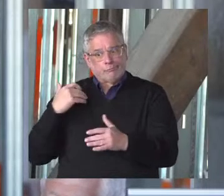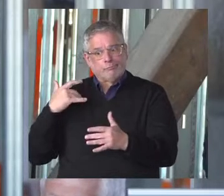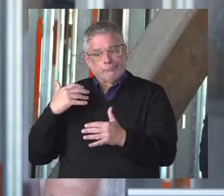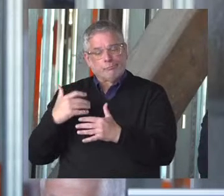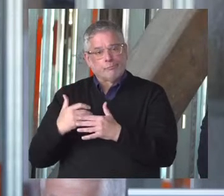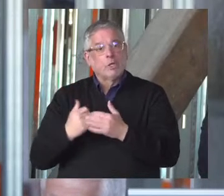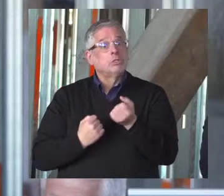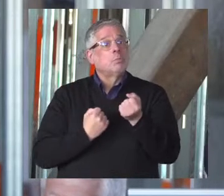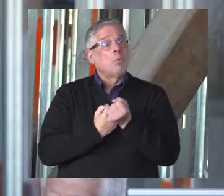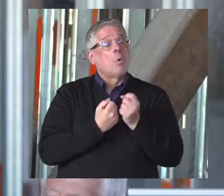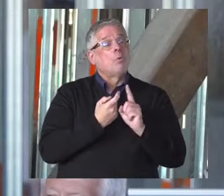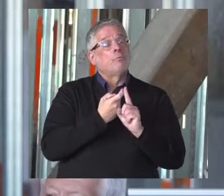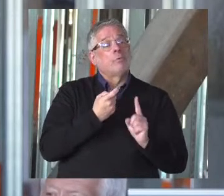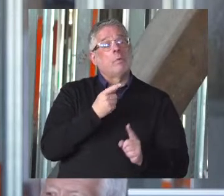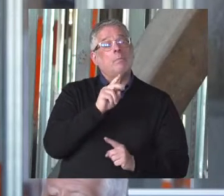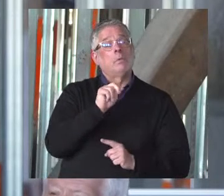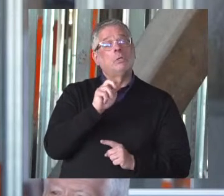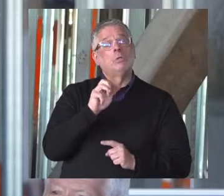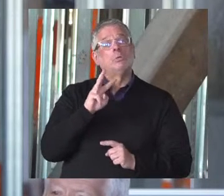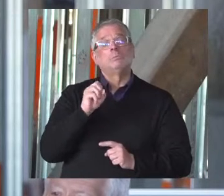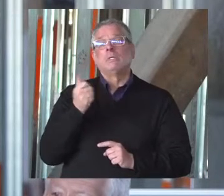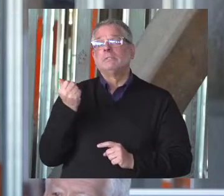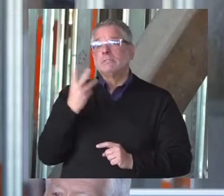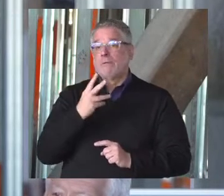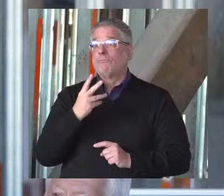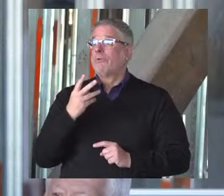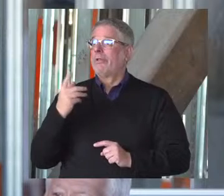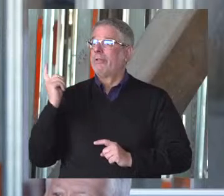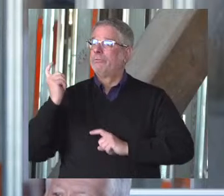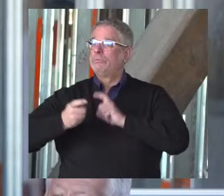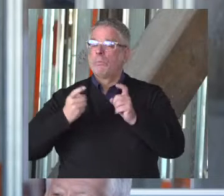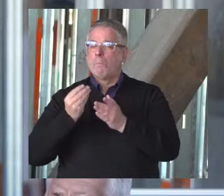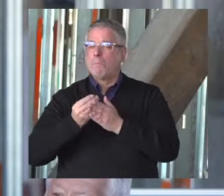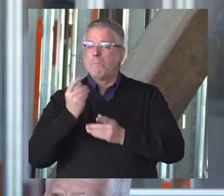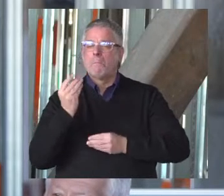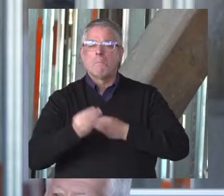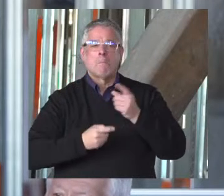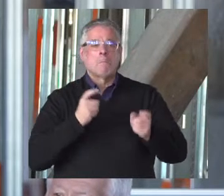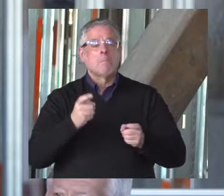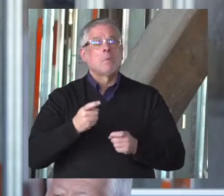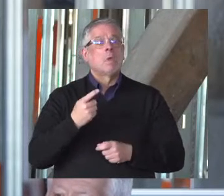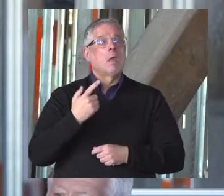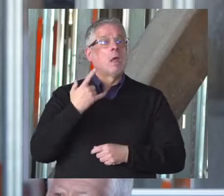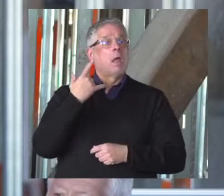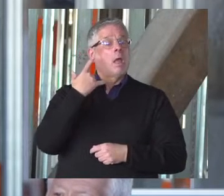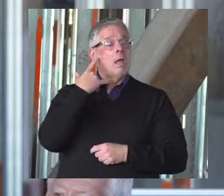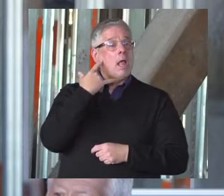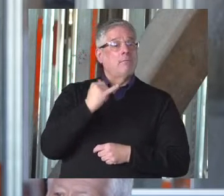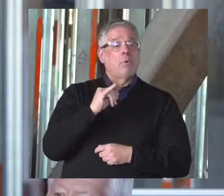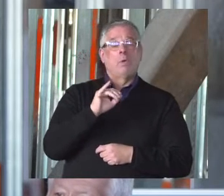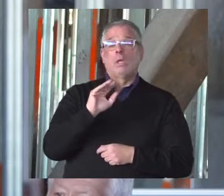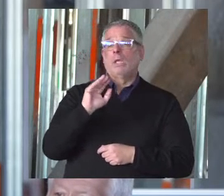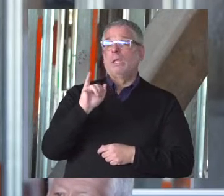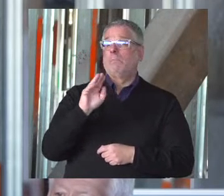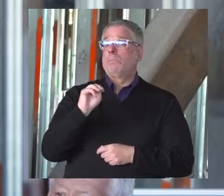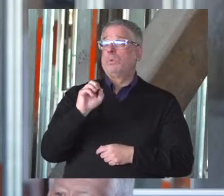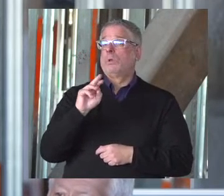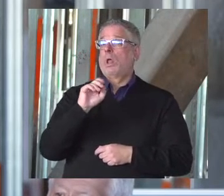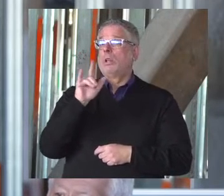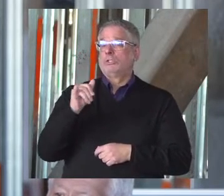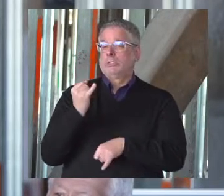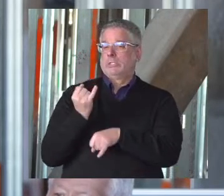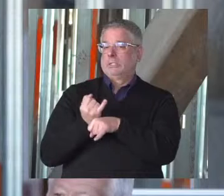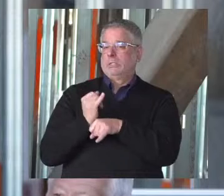from Governor Newsom and the vision of several generous donors for the California Institute of Immunotherapy and Immunology. I think